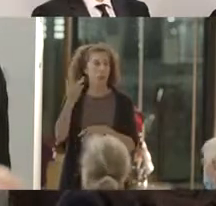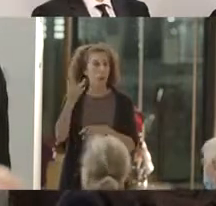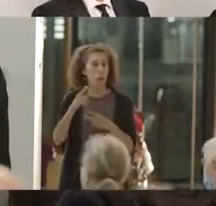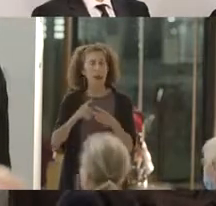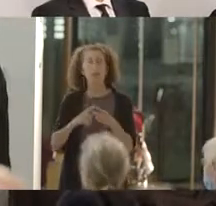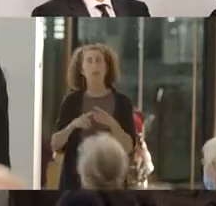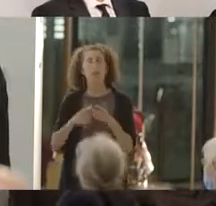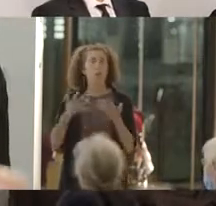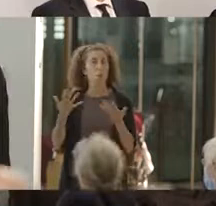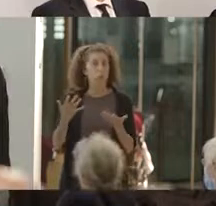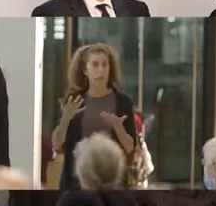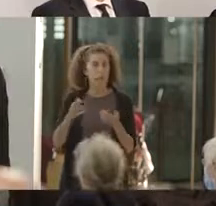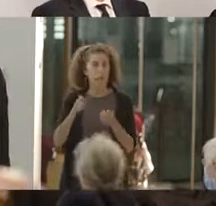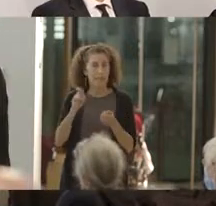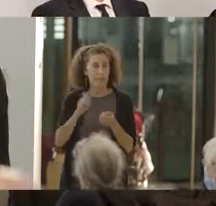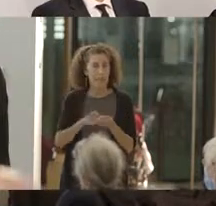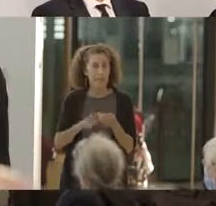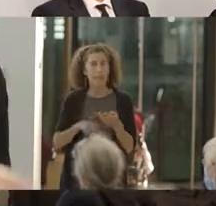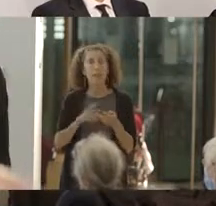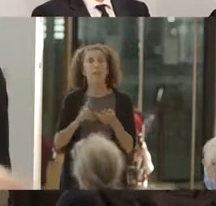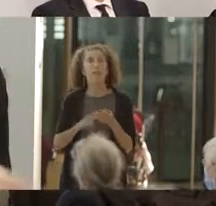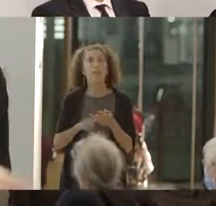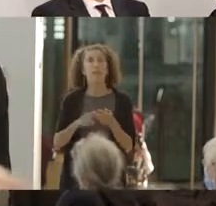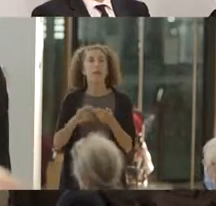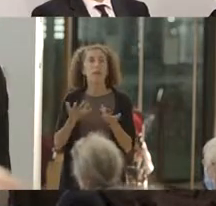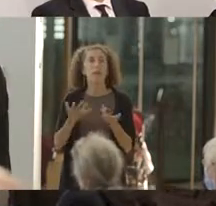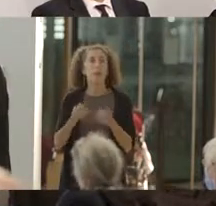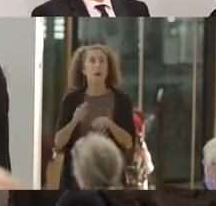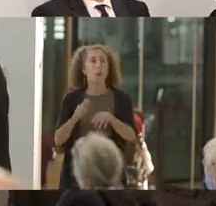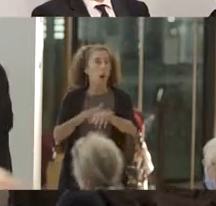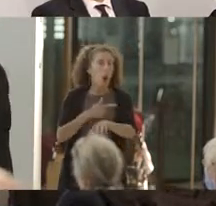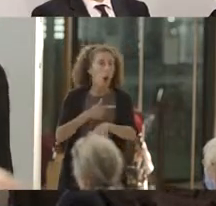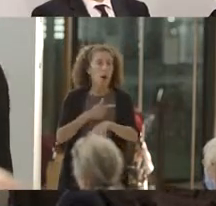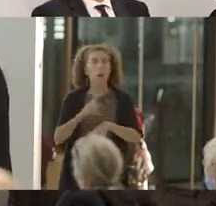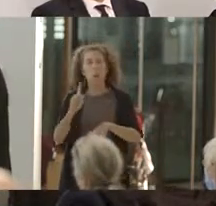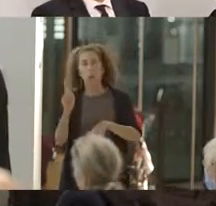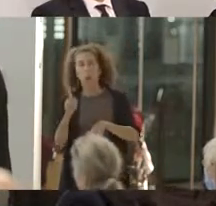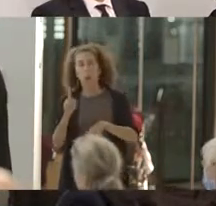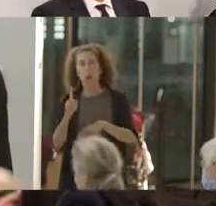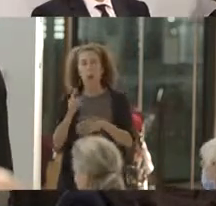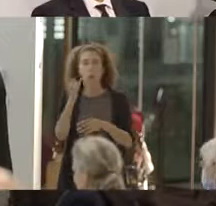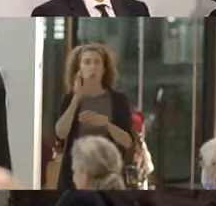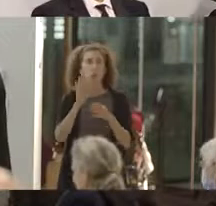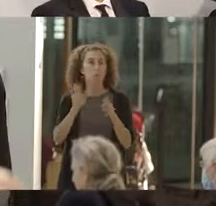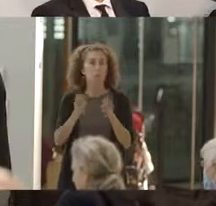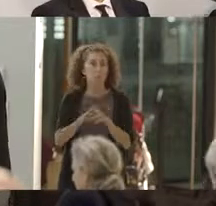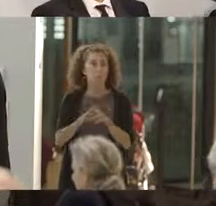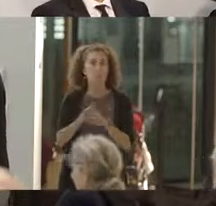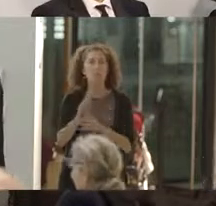what would the extent be to which Rockefeller Park would be unavailable under each scenario?